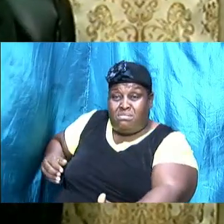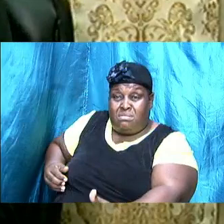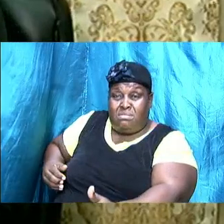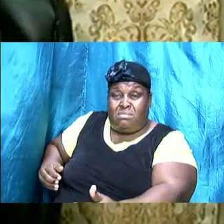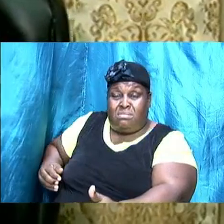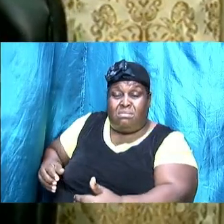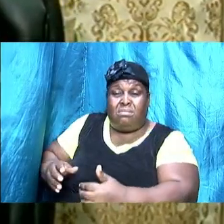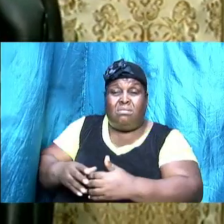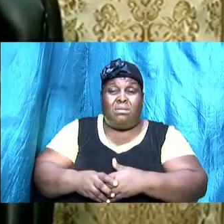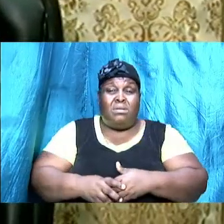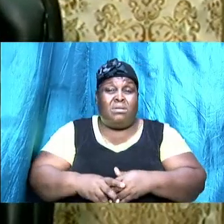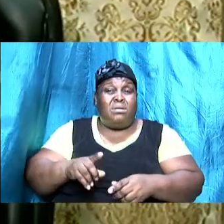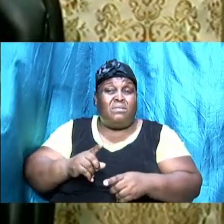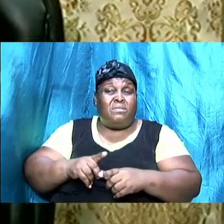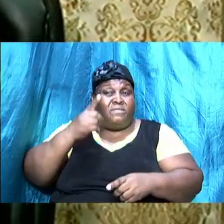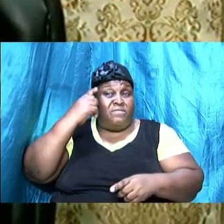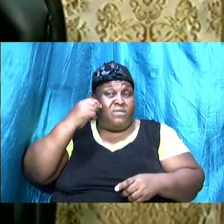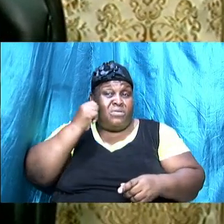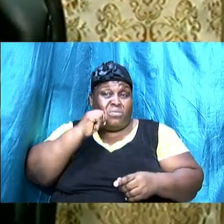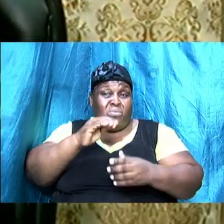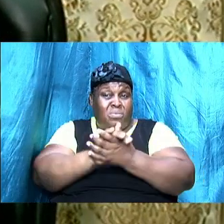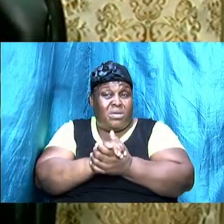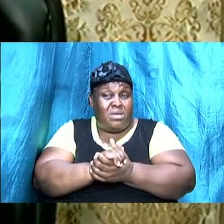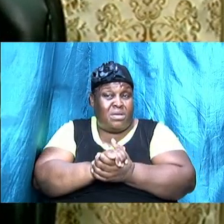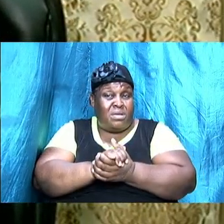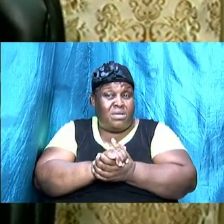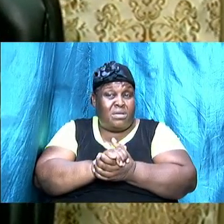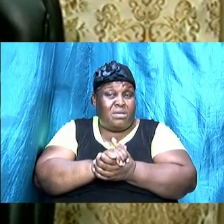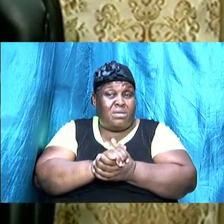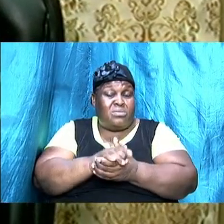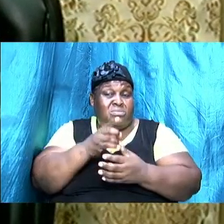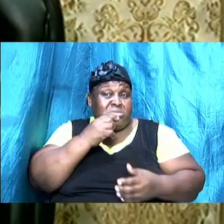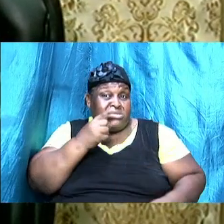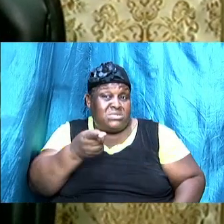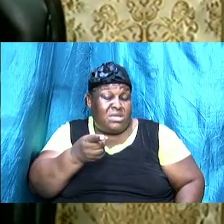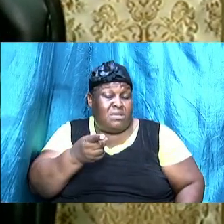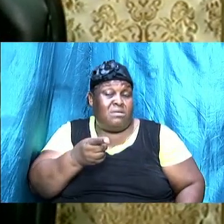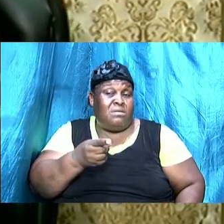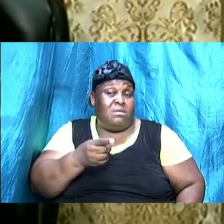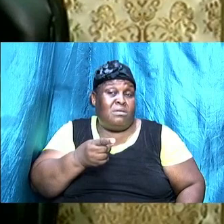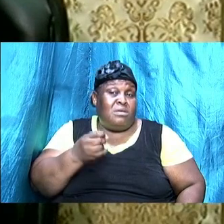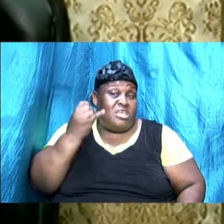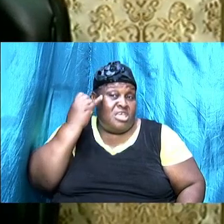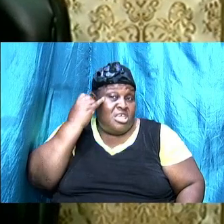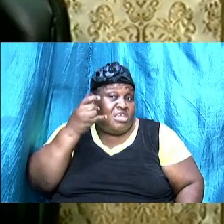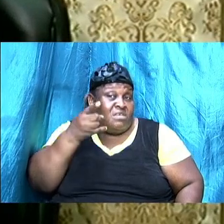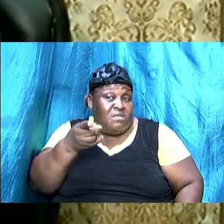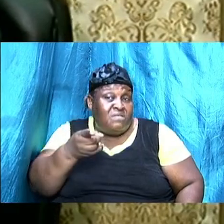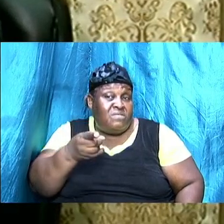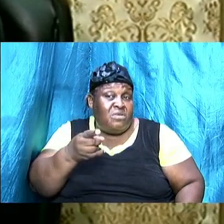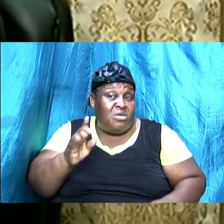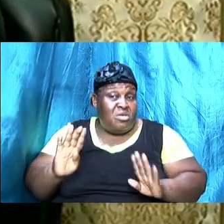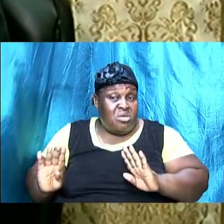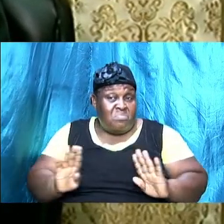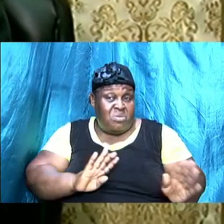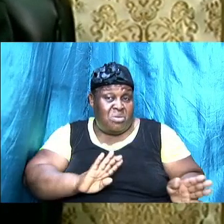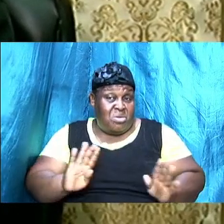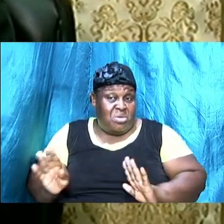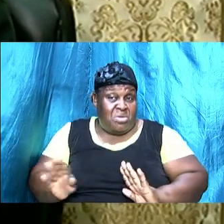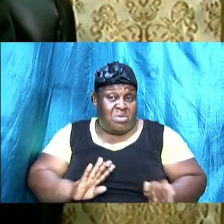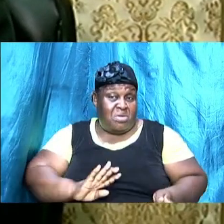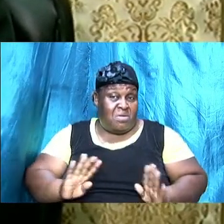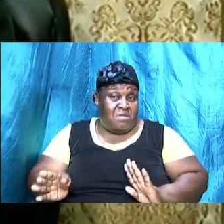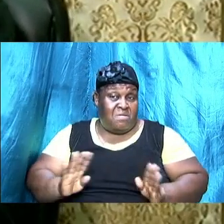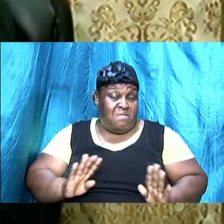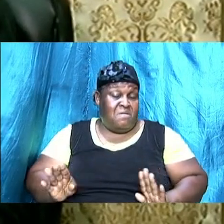threat to their wives, to say that, look here, if you go on certain ways or if you continue along a